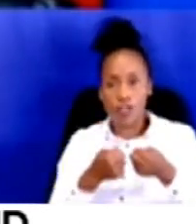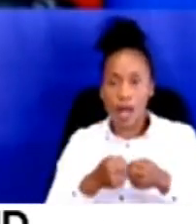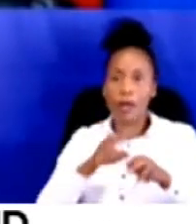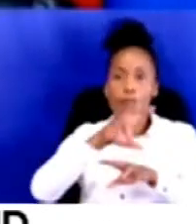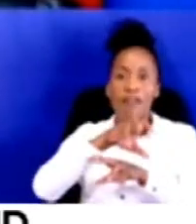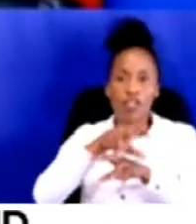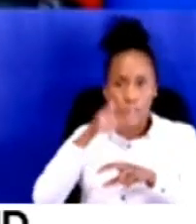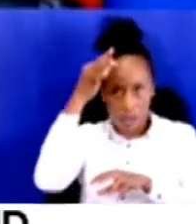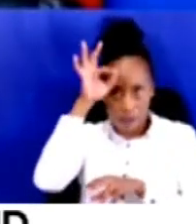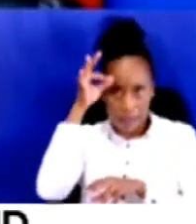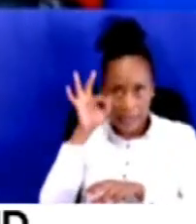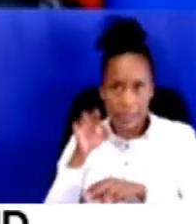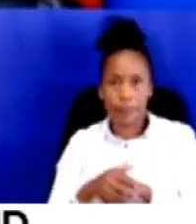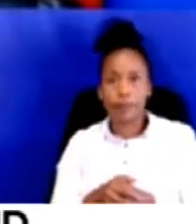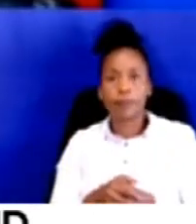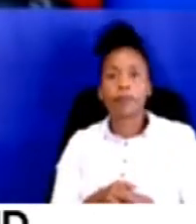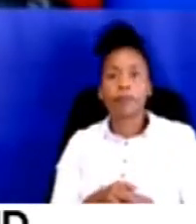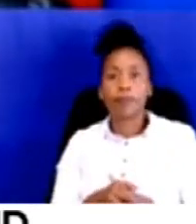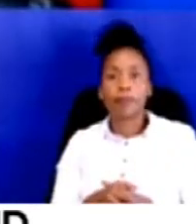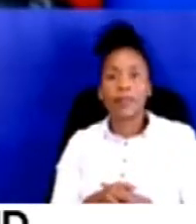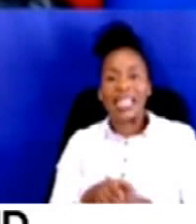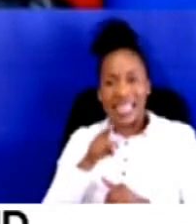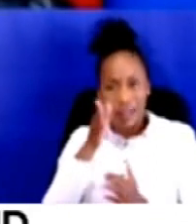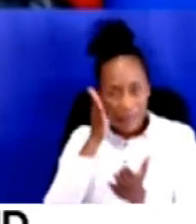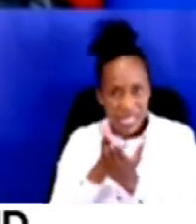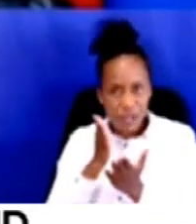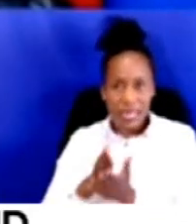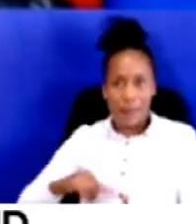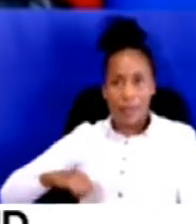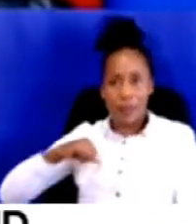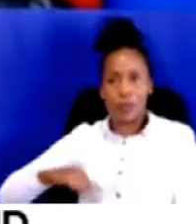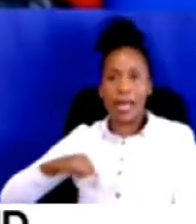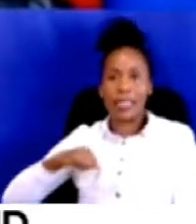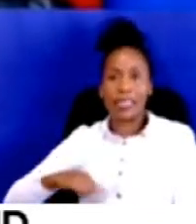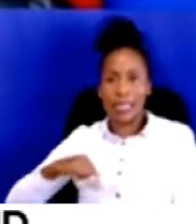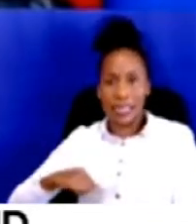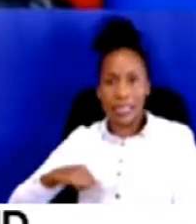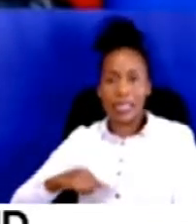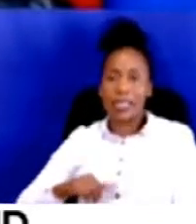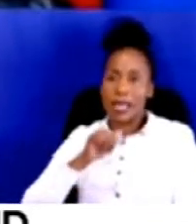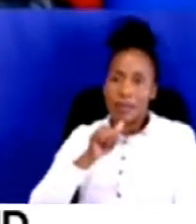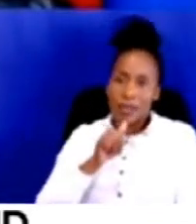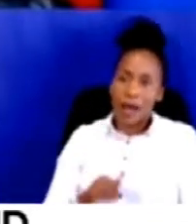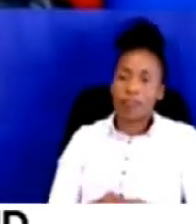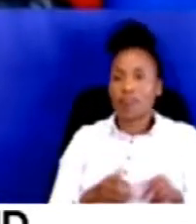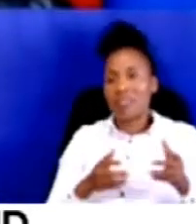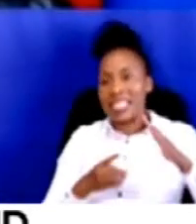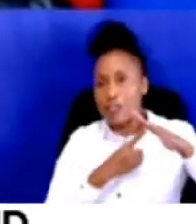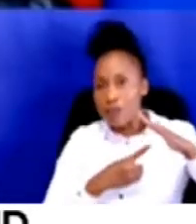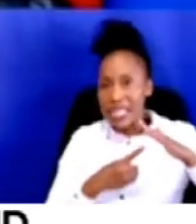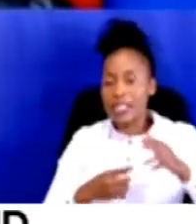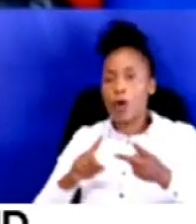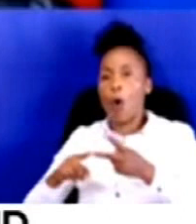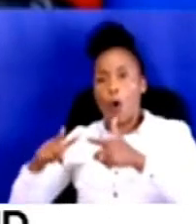provincial government, and that particular municipality, whether it's a district municipality, whether it's a